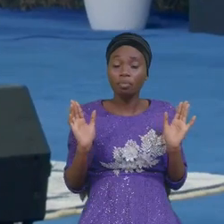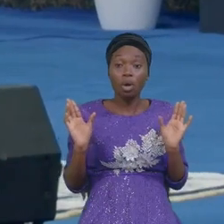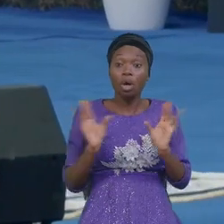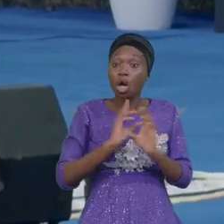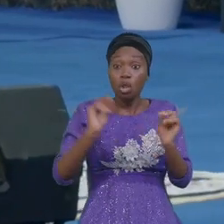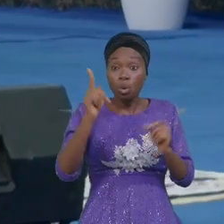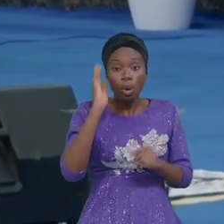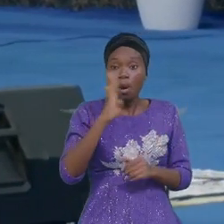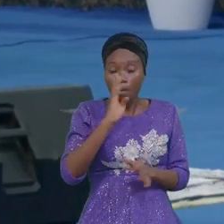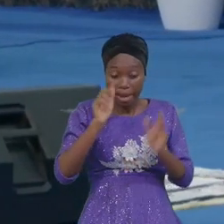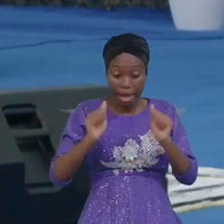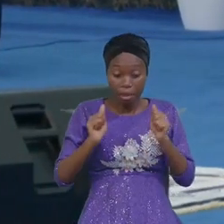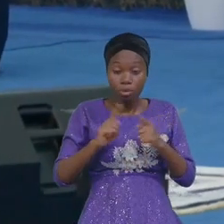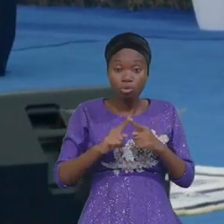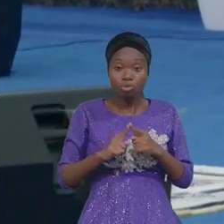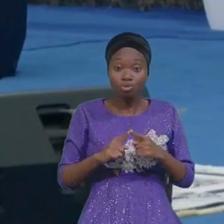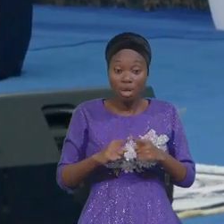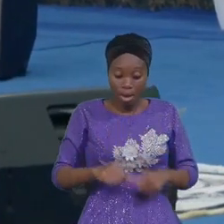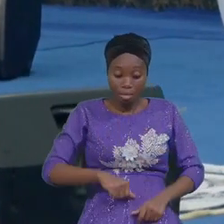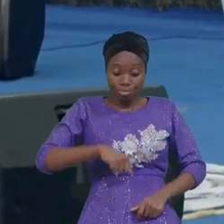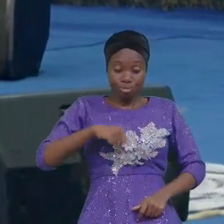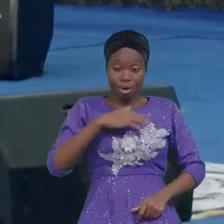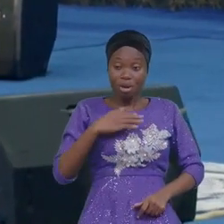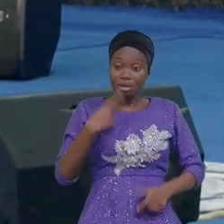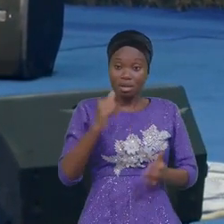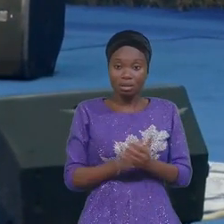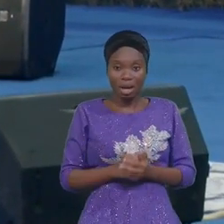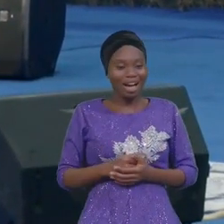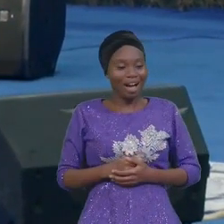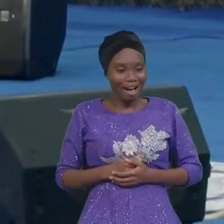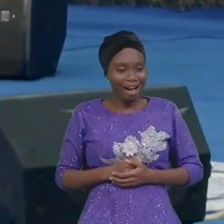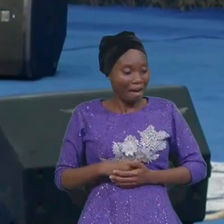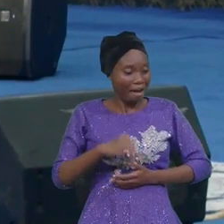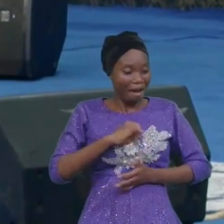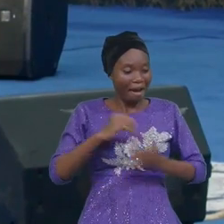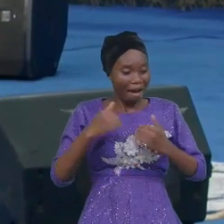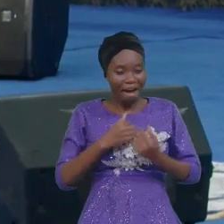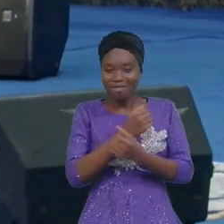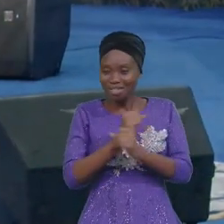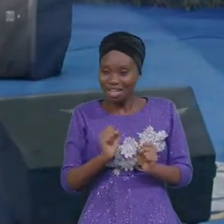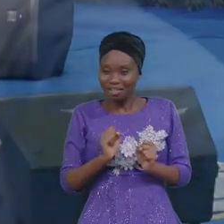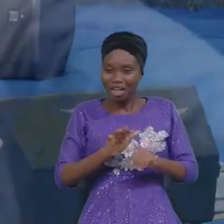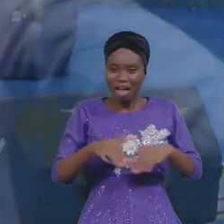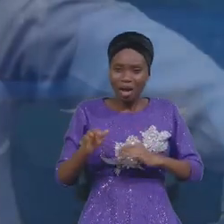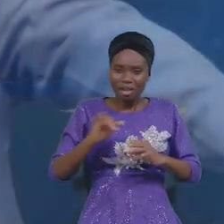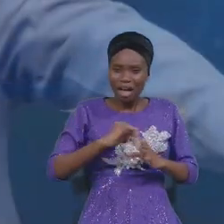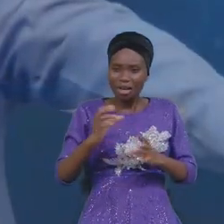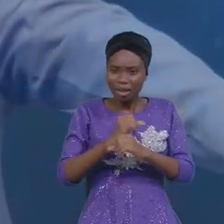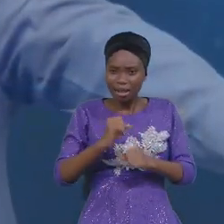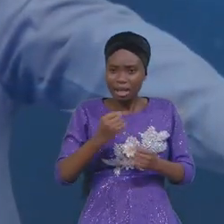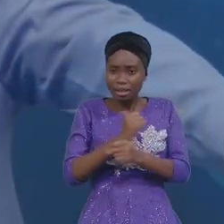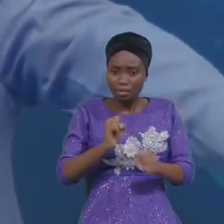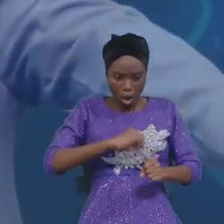able to brag and say, you know, I got saved. How did I get saved? I labored for